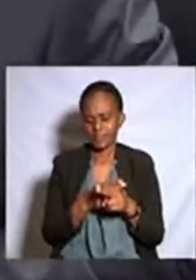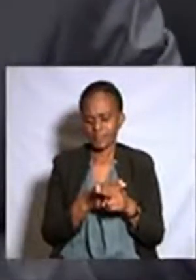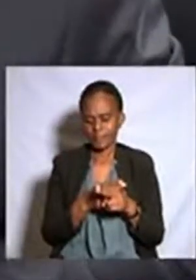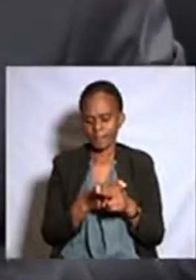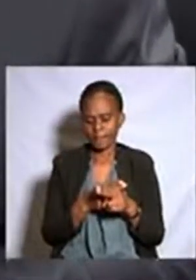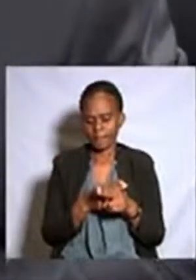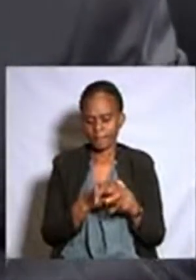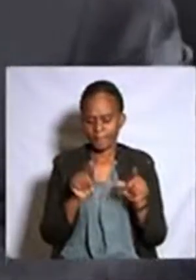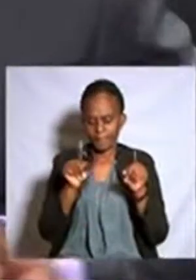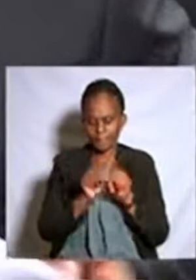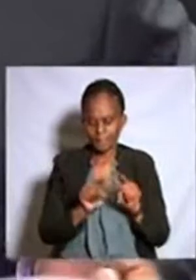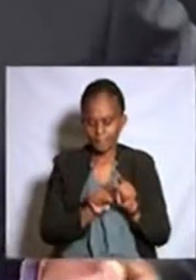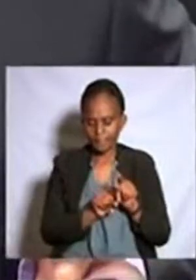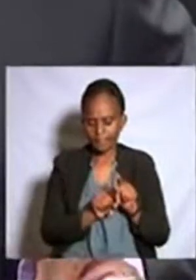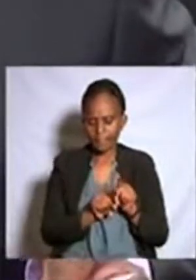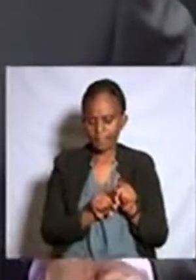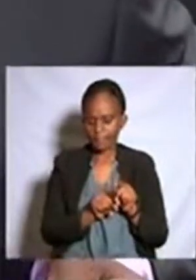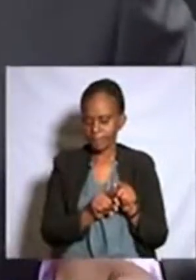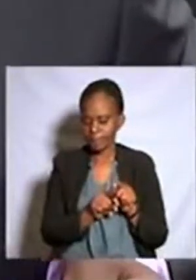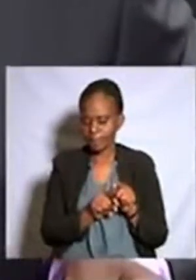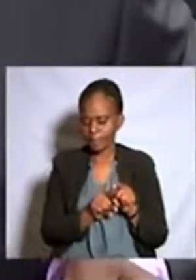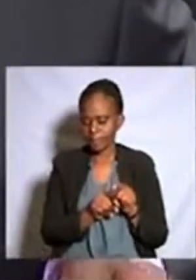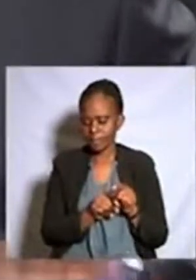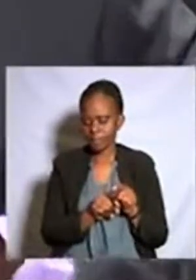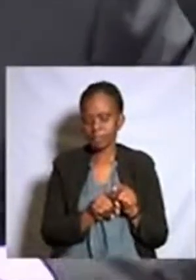And that is on your memorandum,